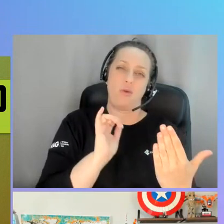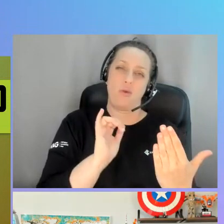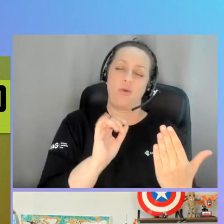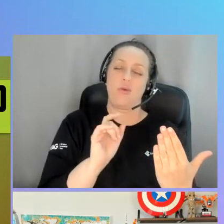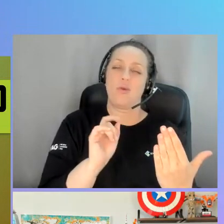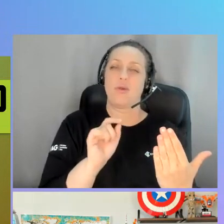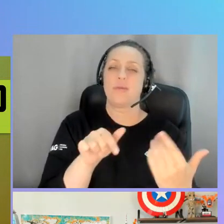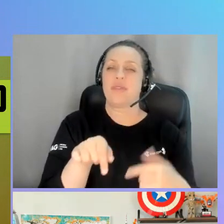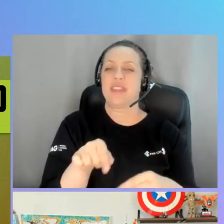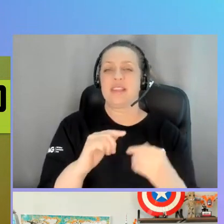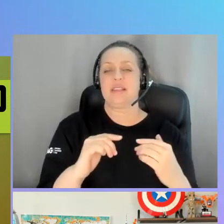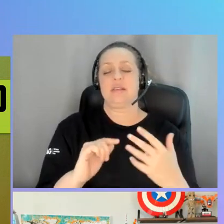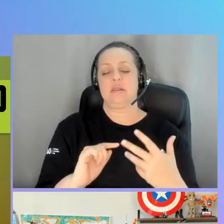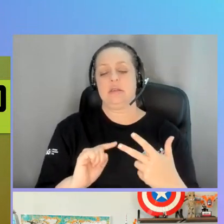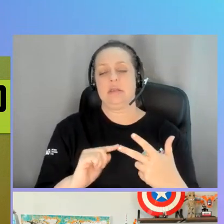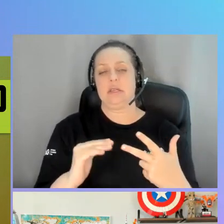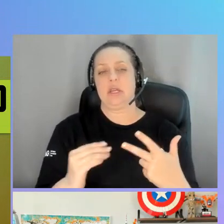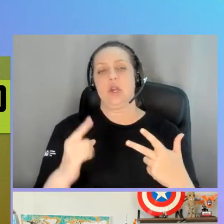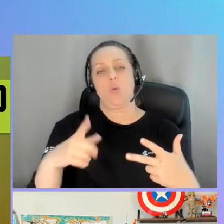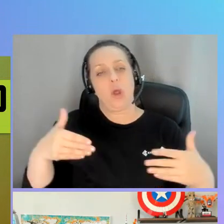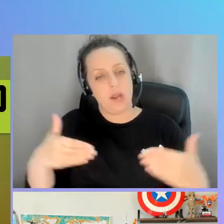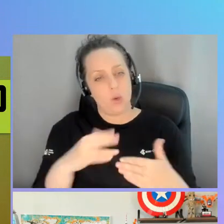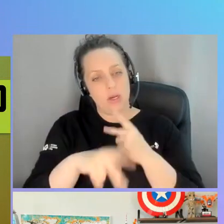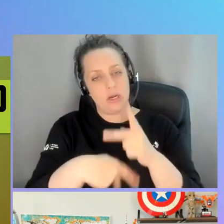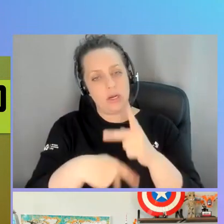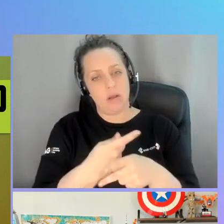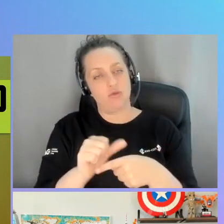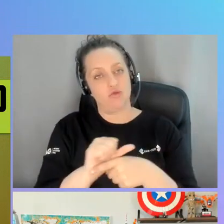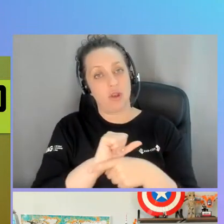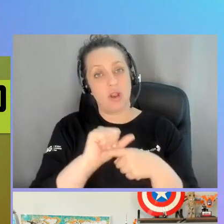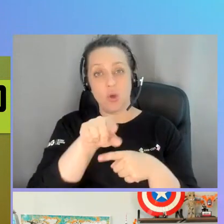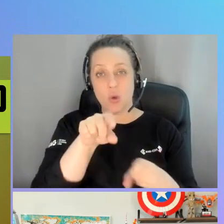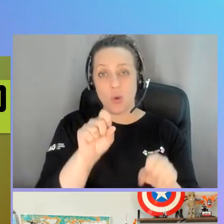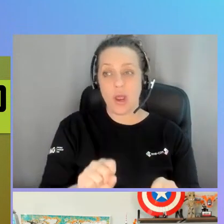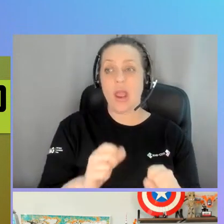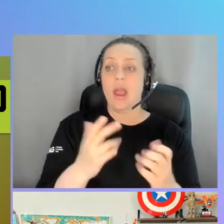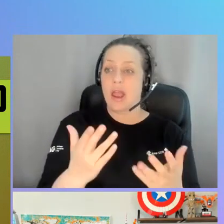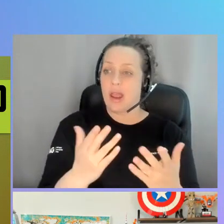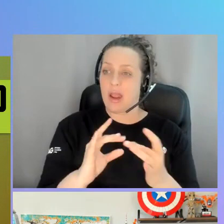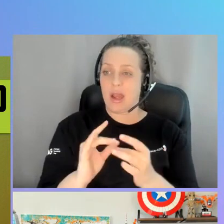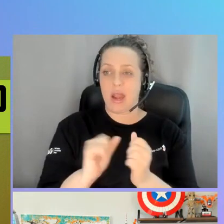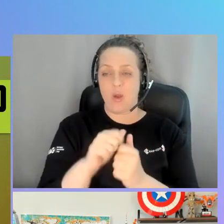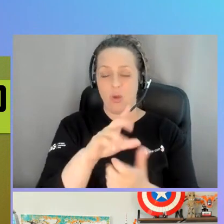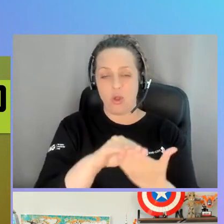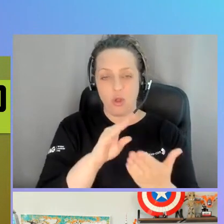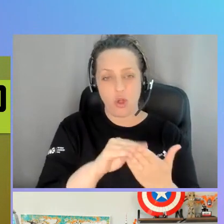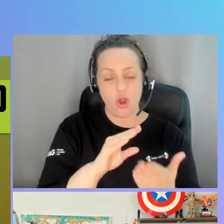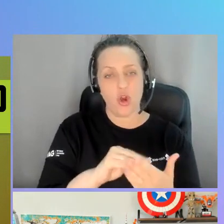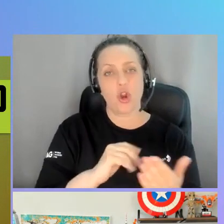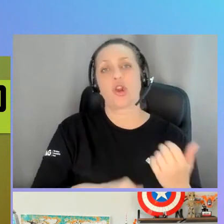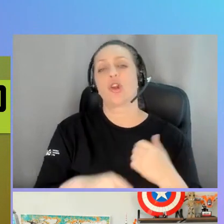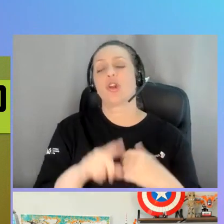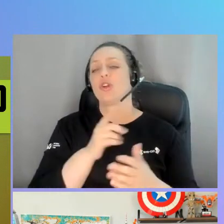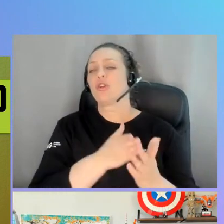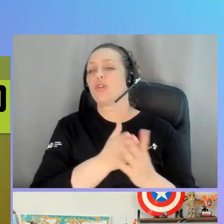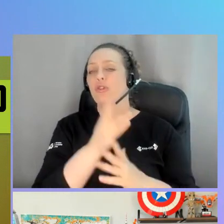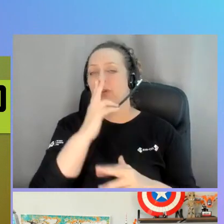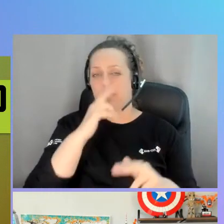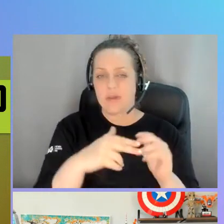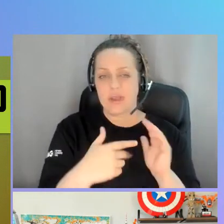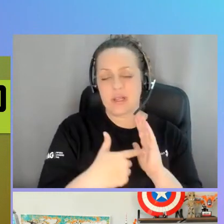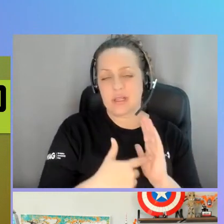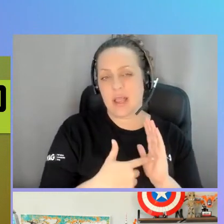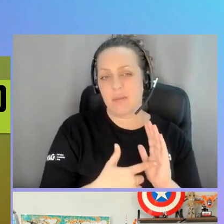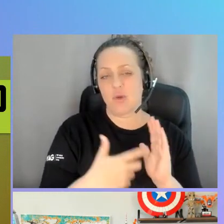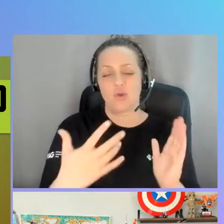is this tier one kind of introductory type training where you can connect with your learner, maybe through some fun